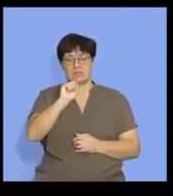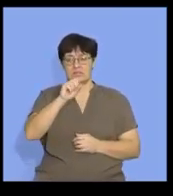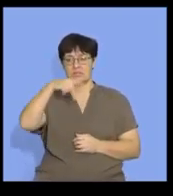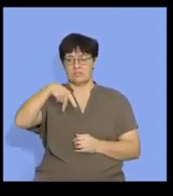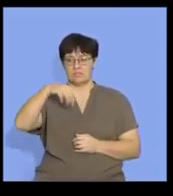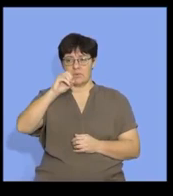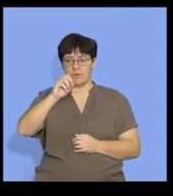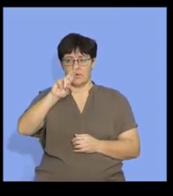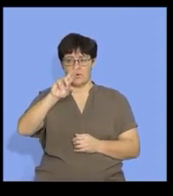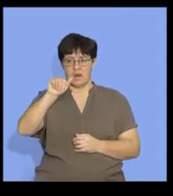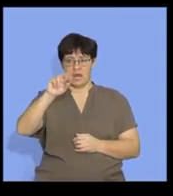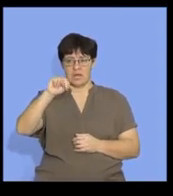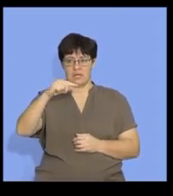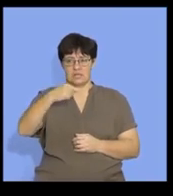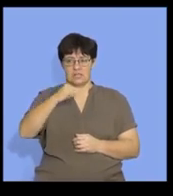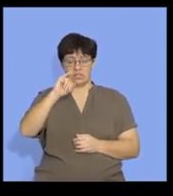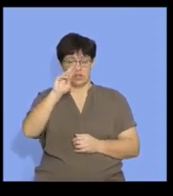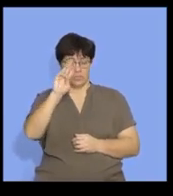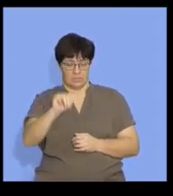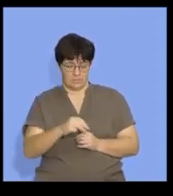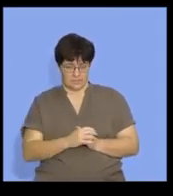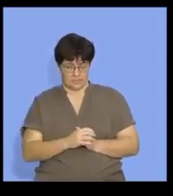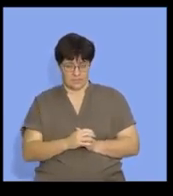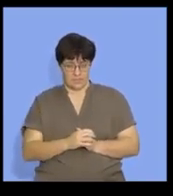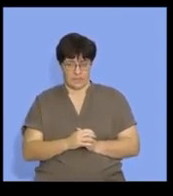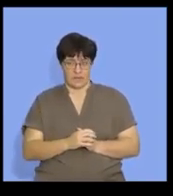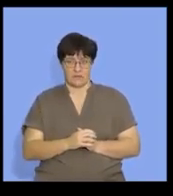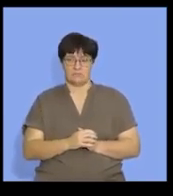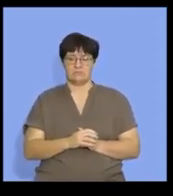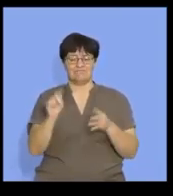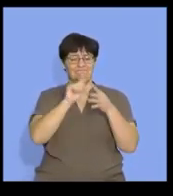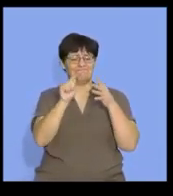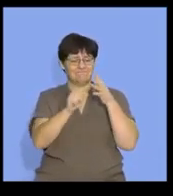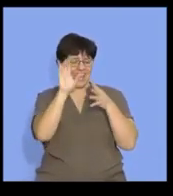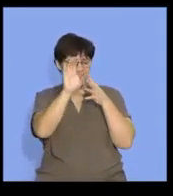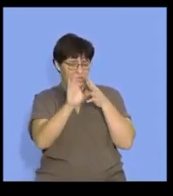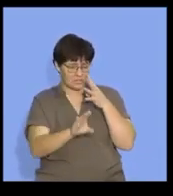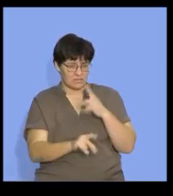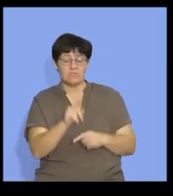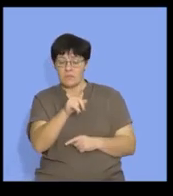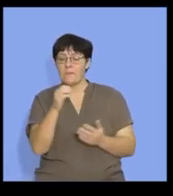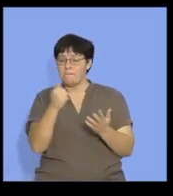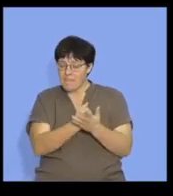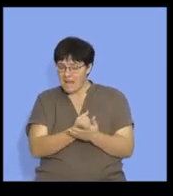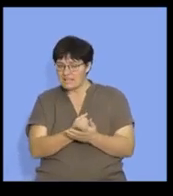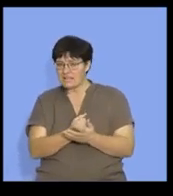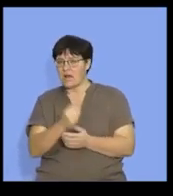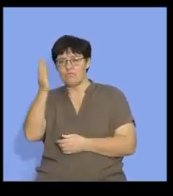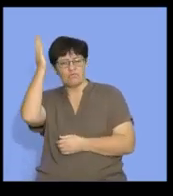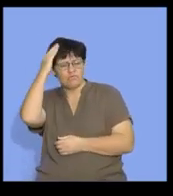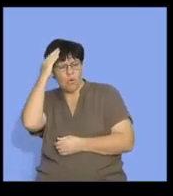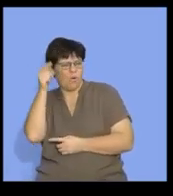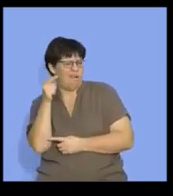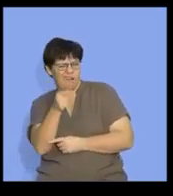sporangium. Right, if we go back to all our distinguishing characteristics, remember what I said, you had to